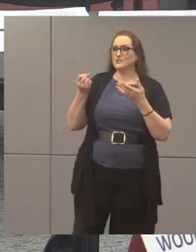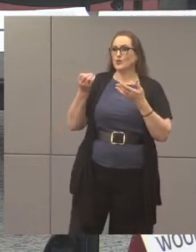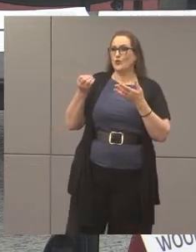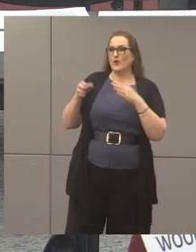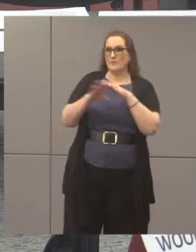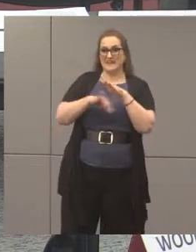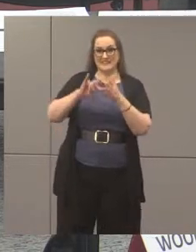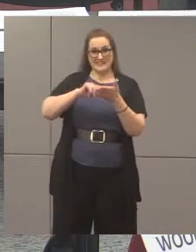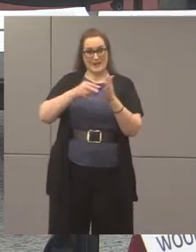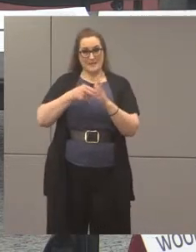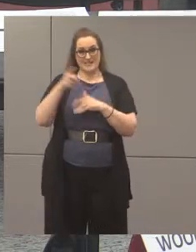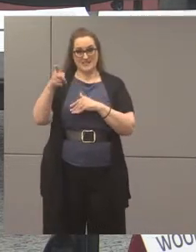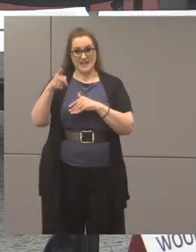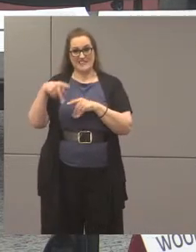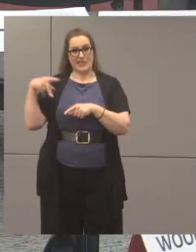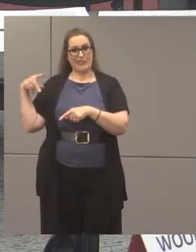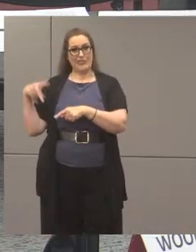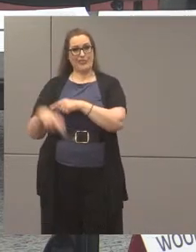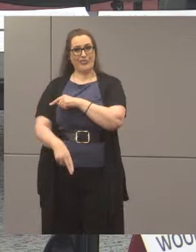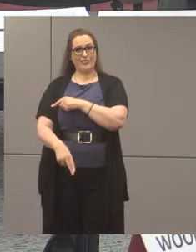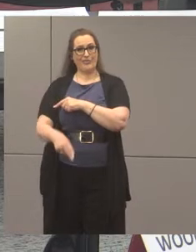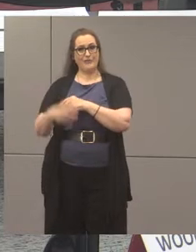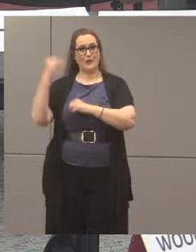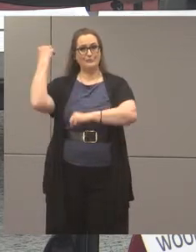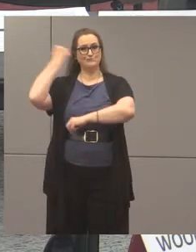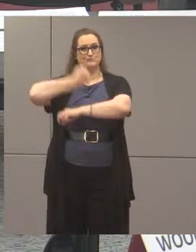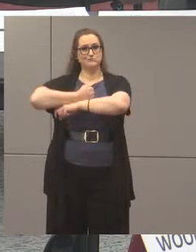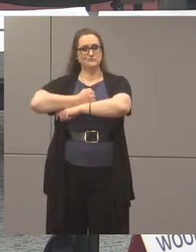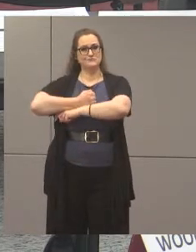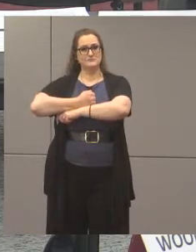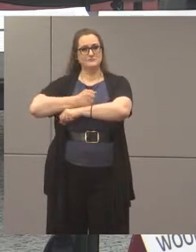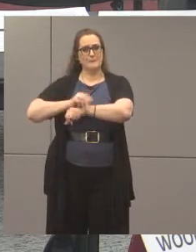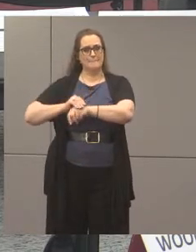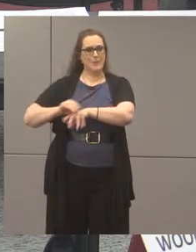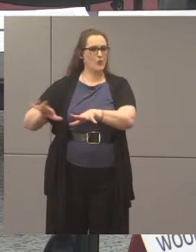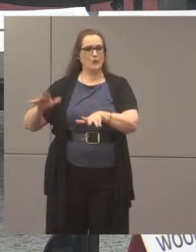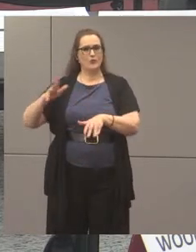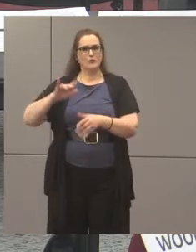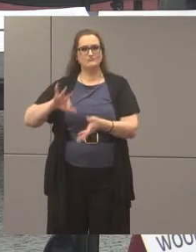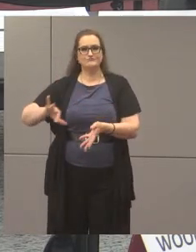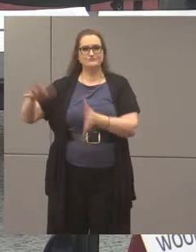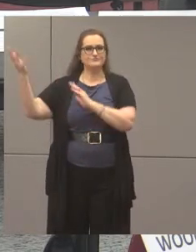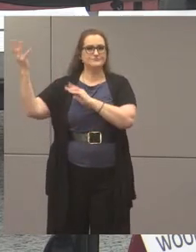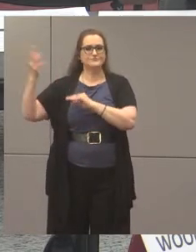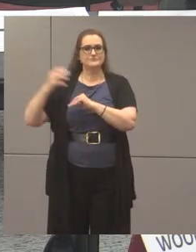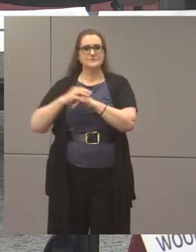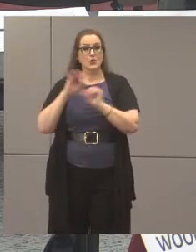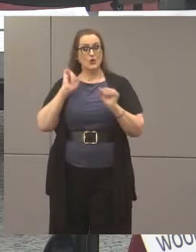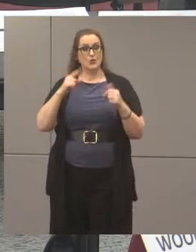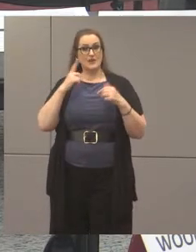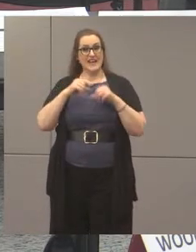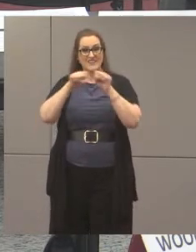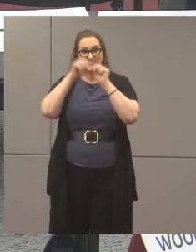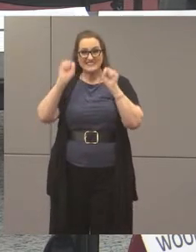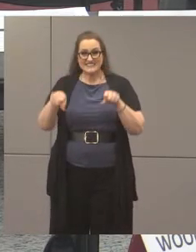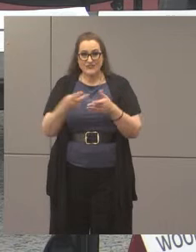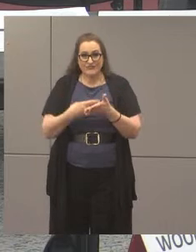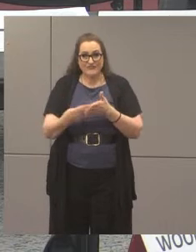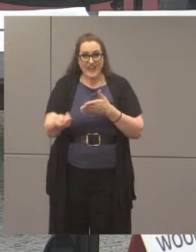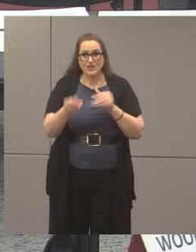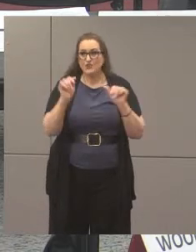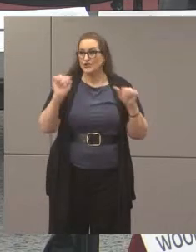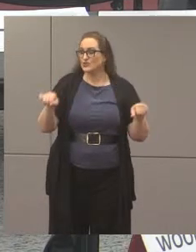this means they cut us off, we crash and burn. So we could have systems failures, we